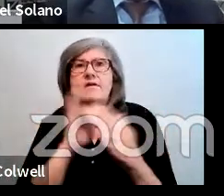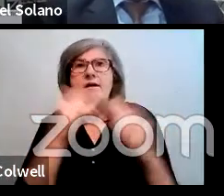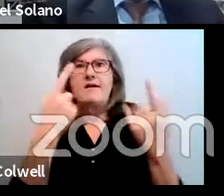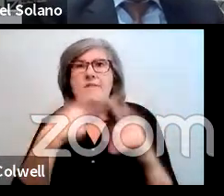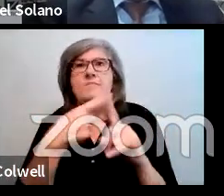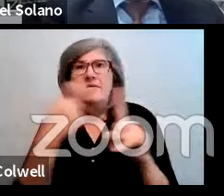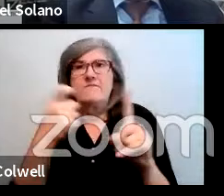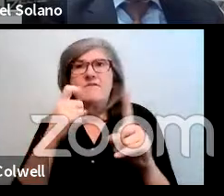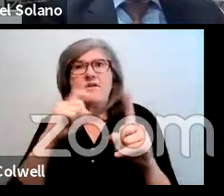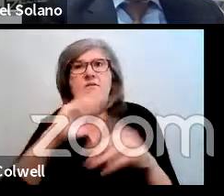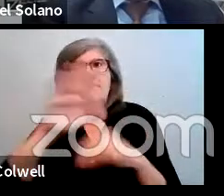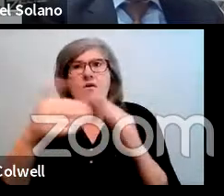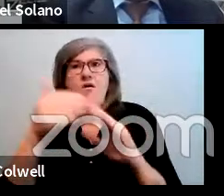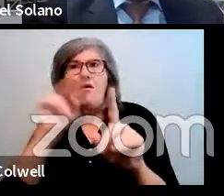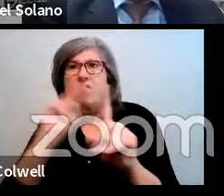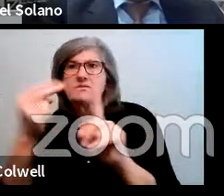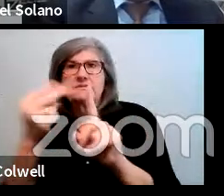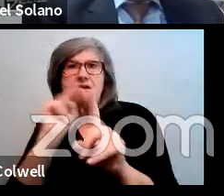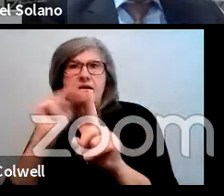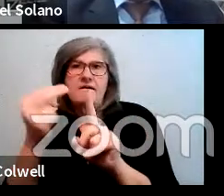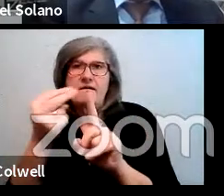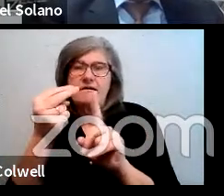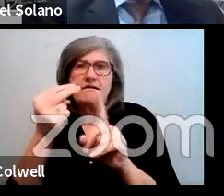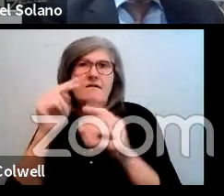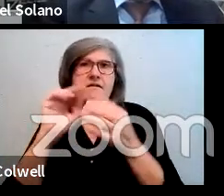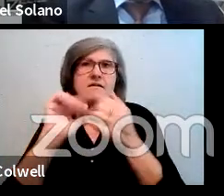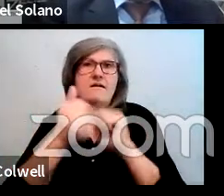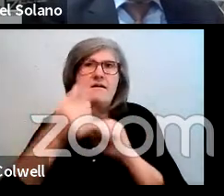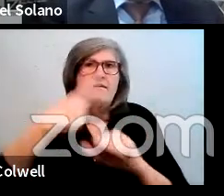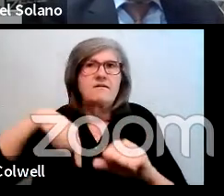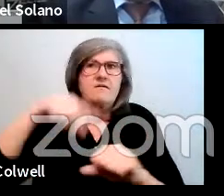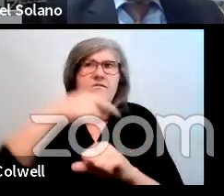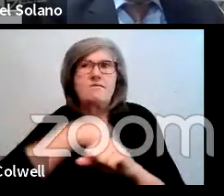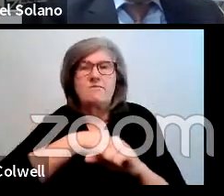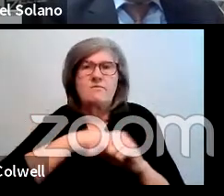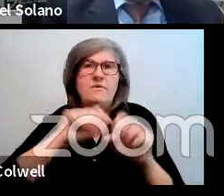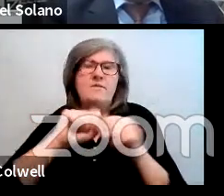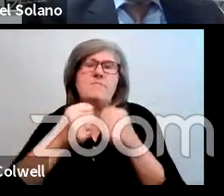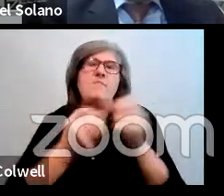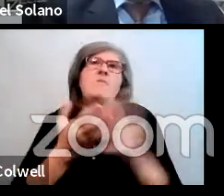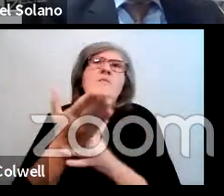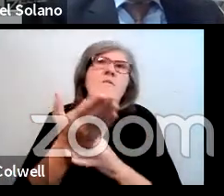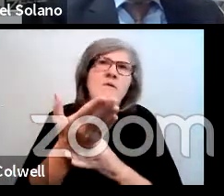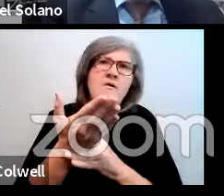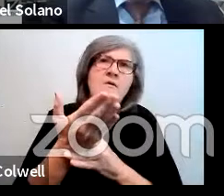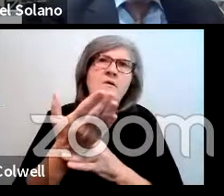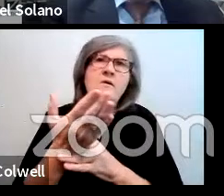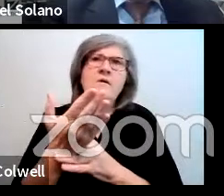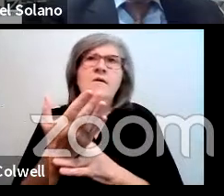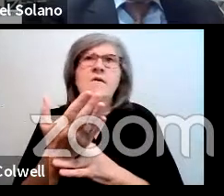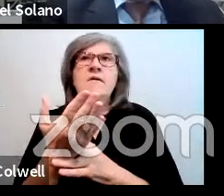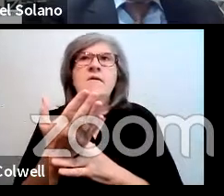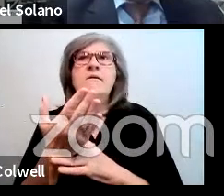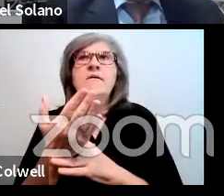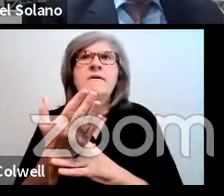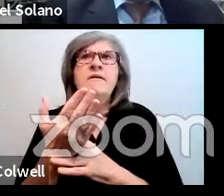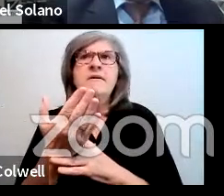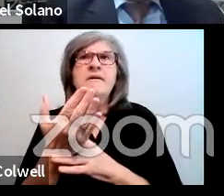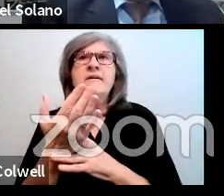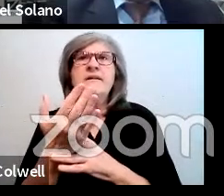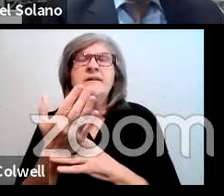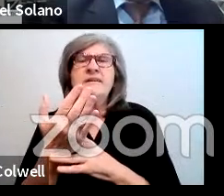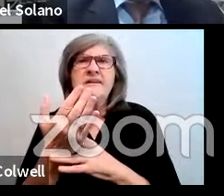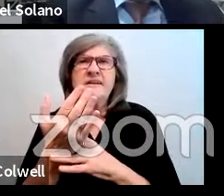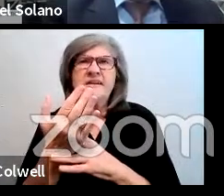from all sides. And so how do we get through without